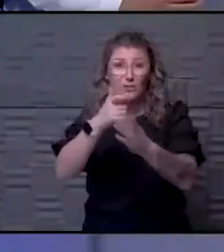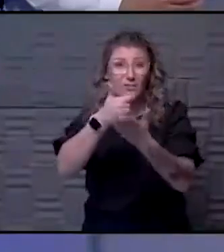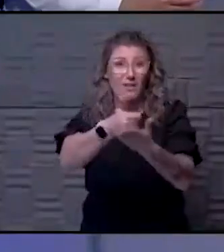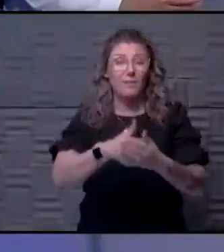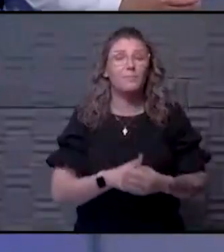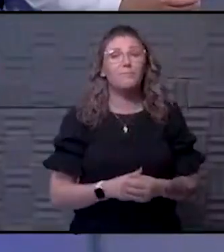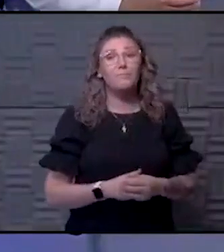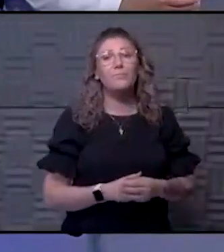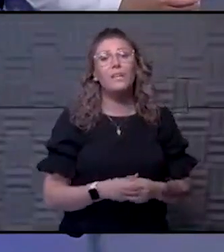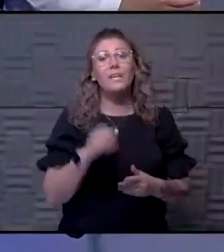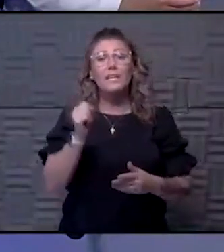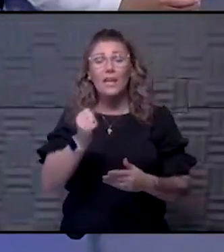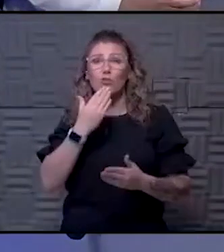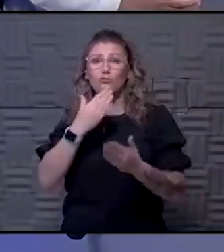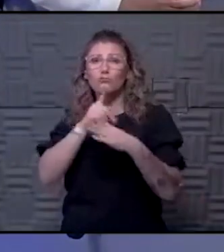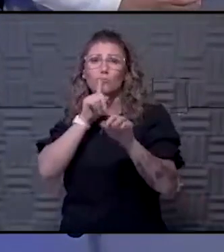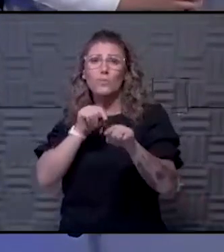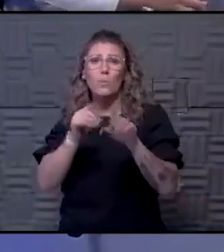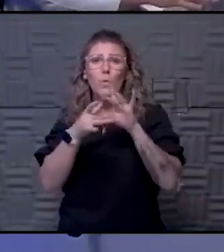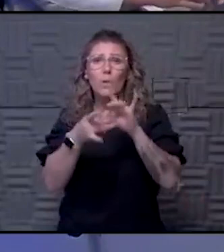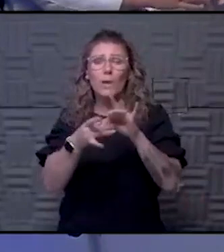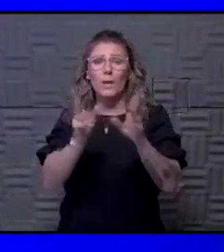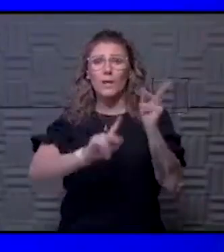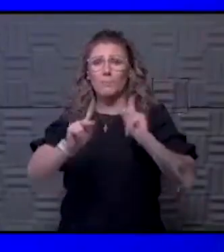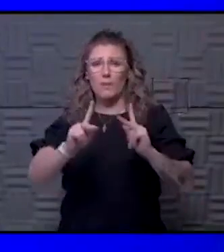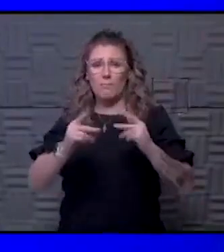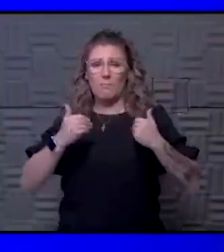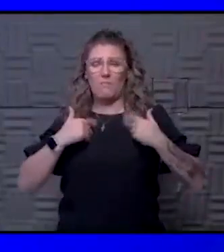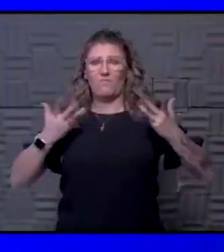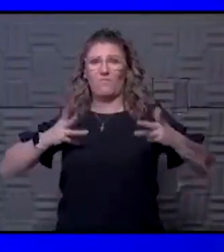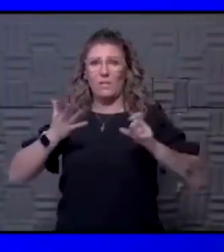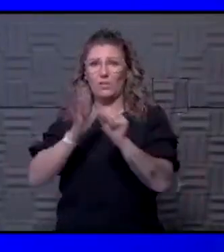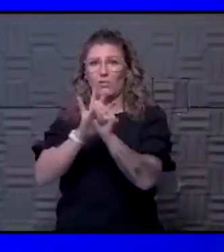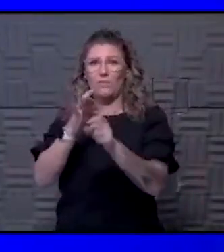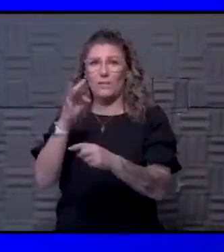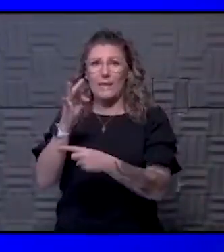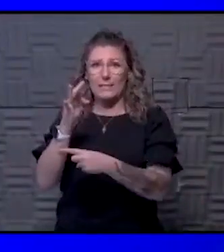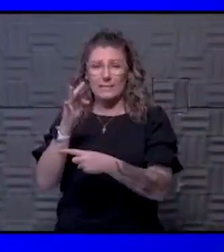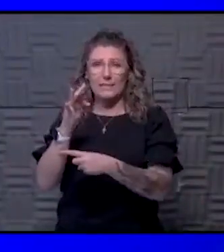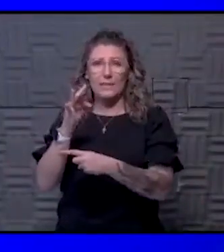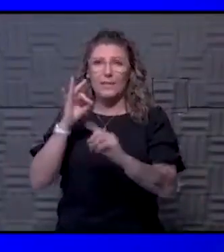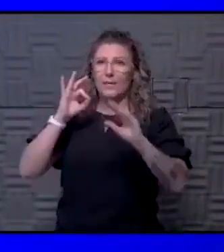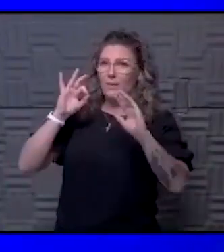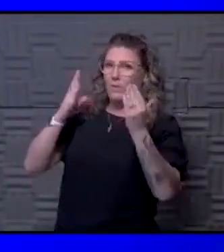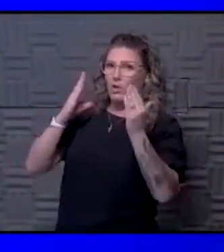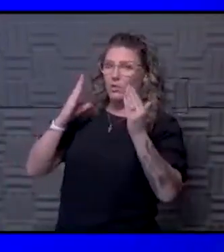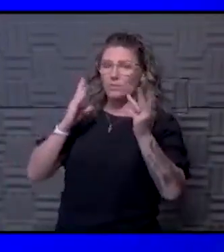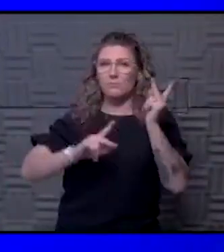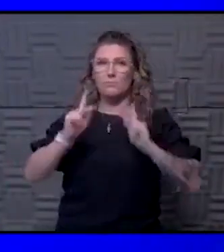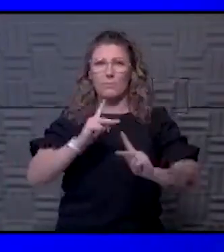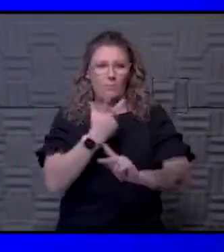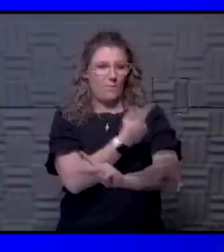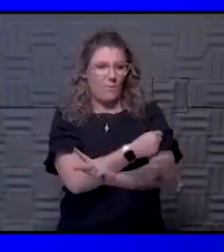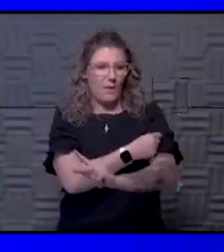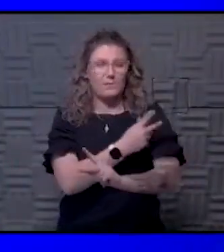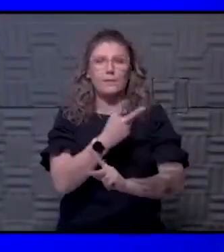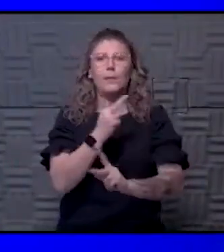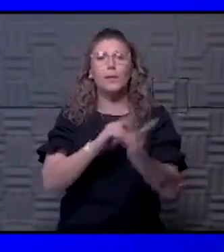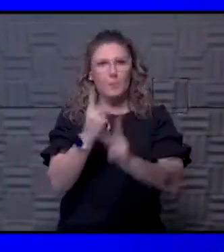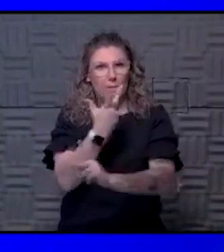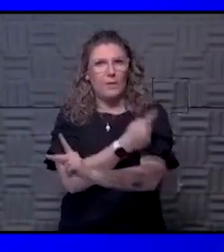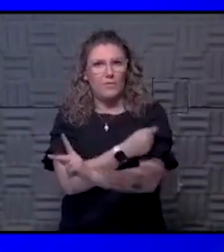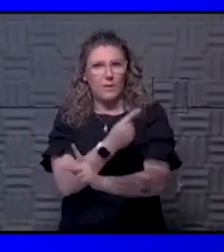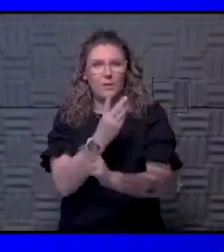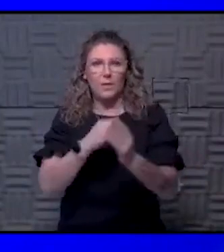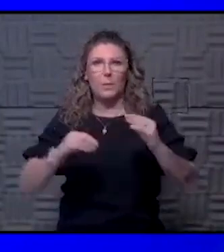I mean, good reports out now about people who've just had COVID-19 versus those that got vaccinated. Certainly the people that got vaccinated had